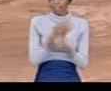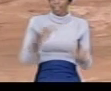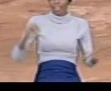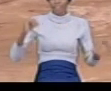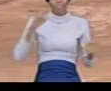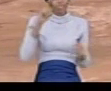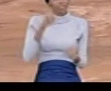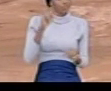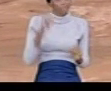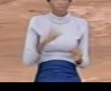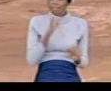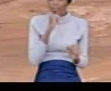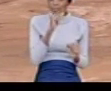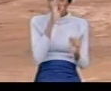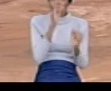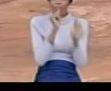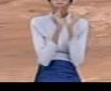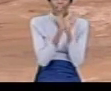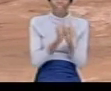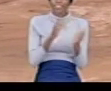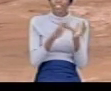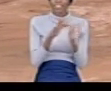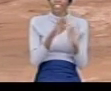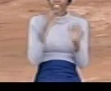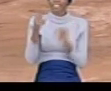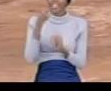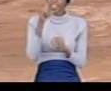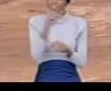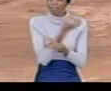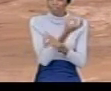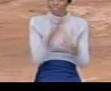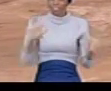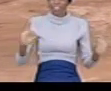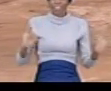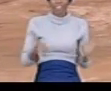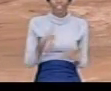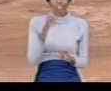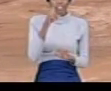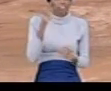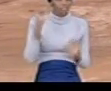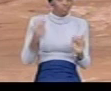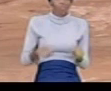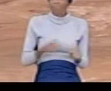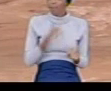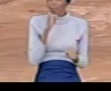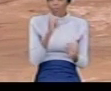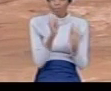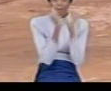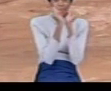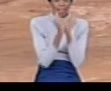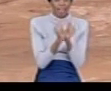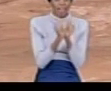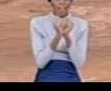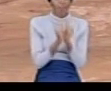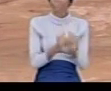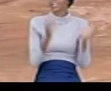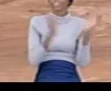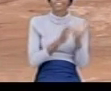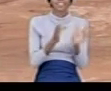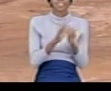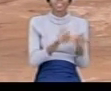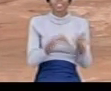You cannot be bound. Jesus sets me free. and I shall not be